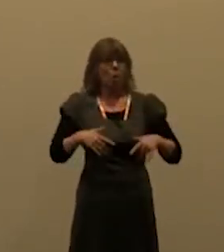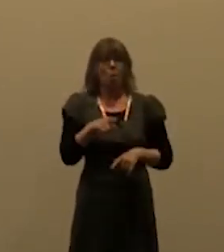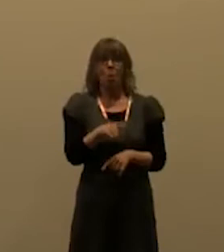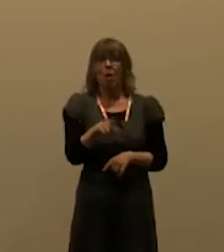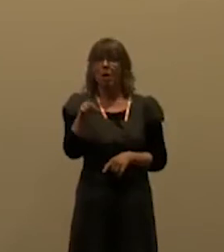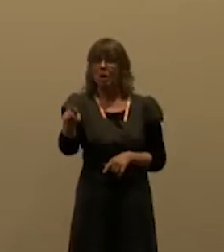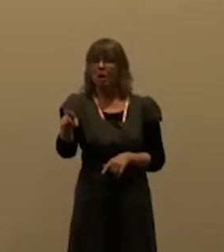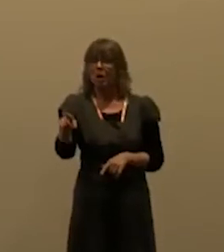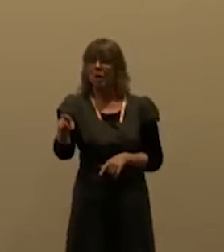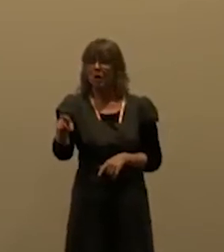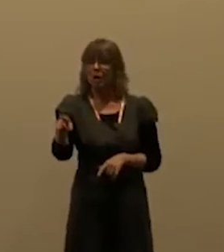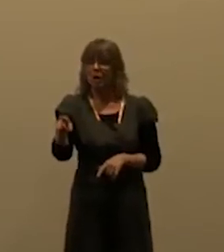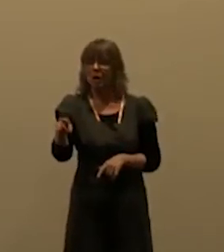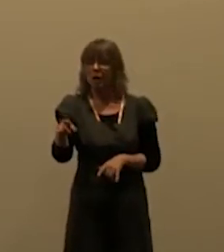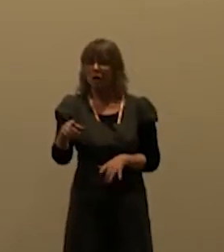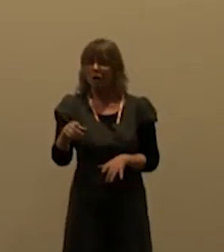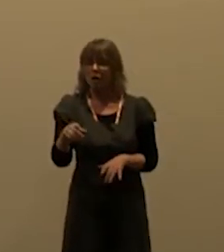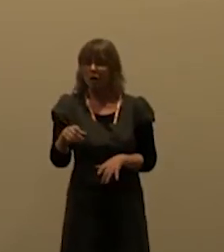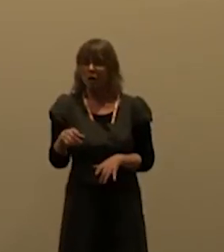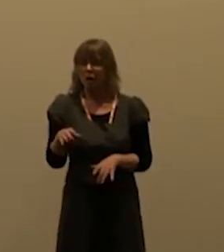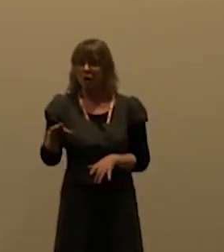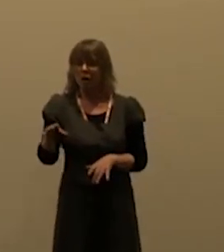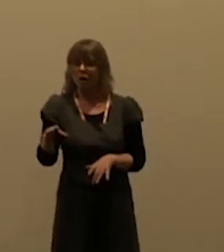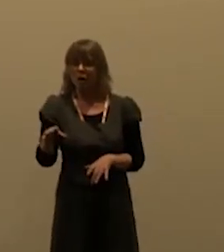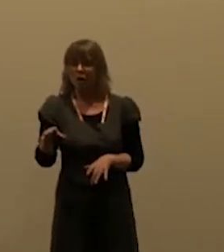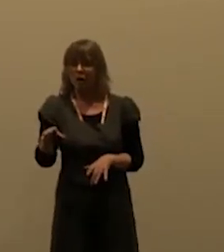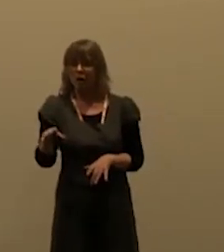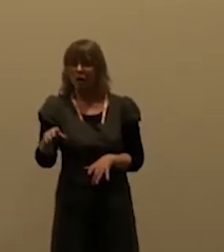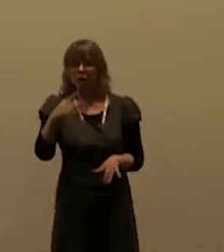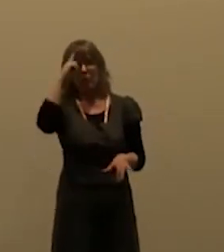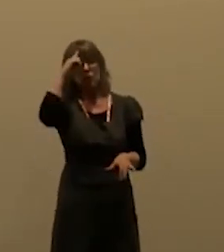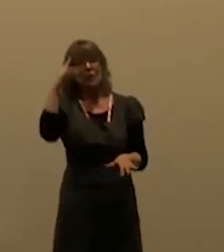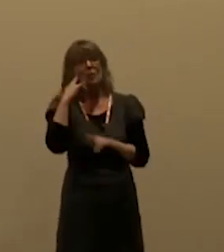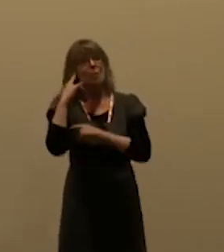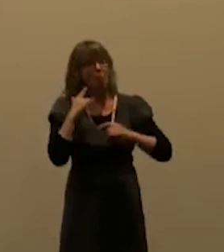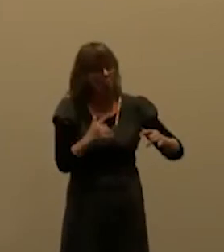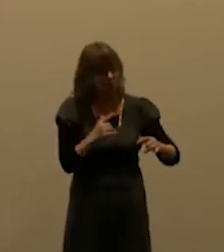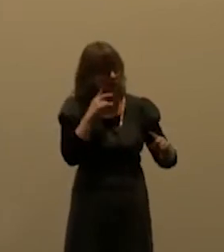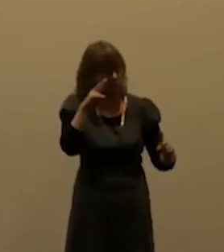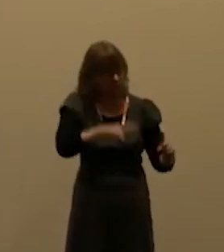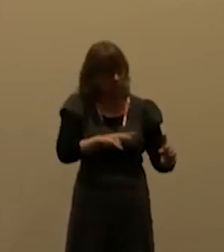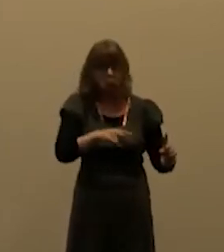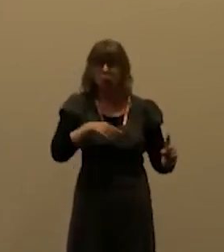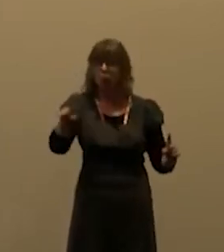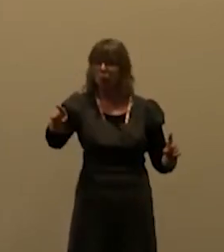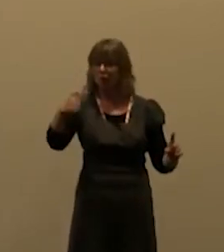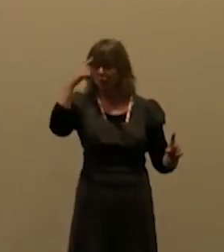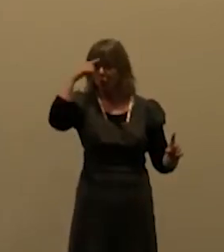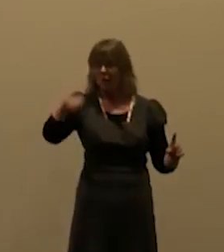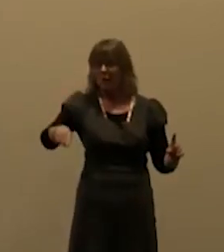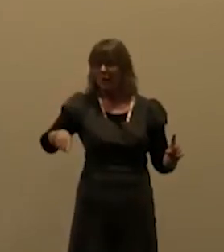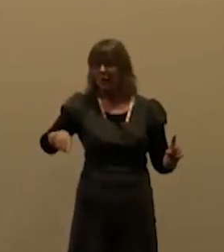wouldn't touch that. I was just thinking of it from an auditing point of view. I mean, if you're going to go for like, if you want